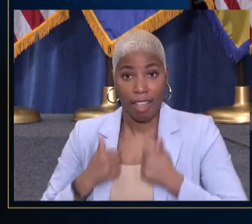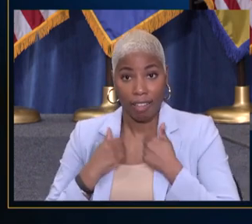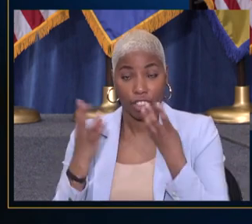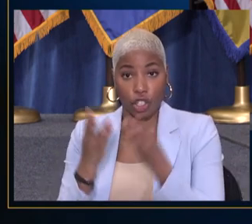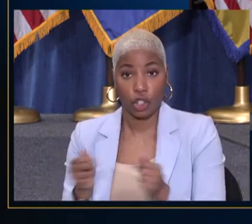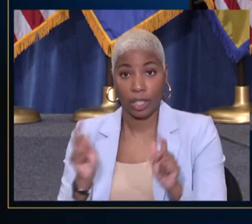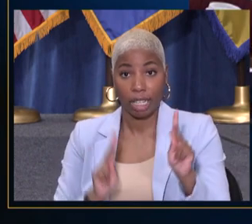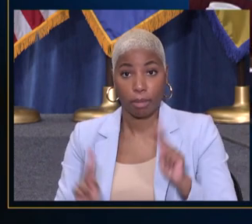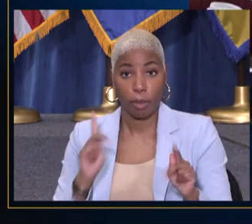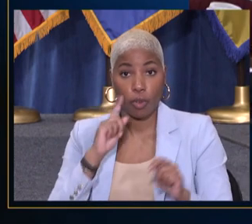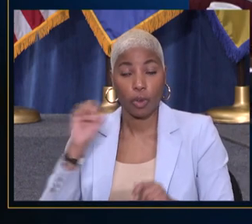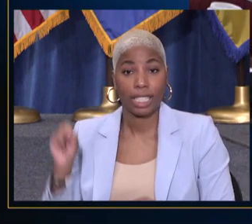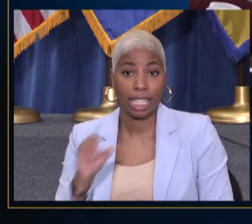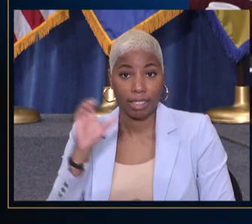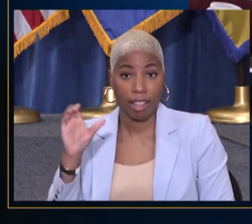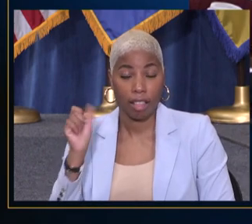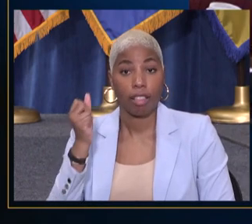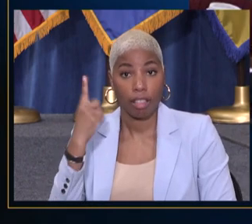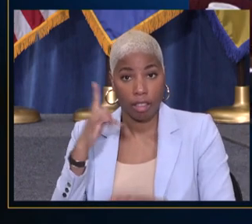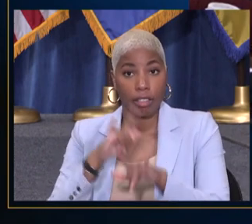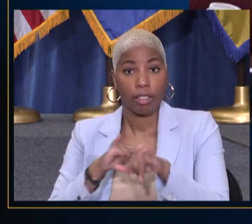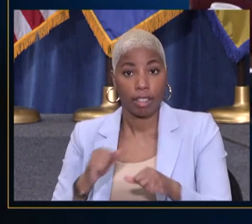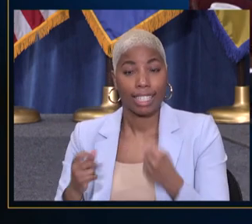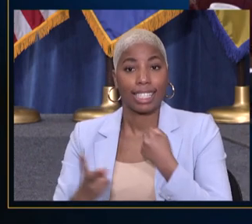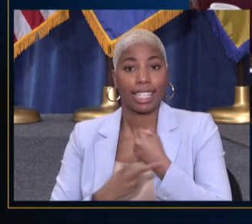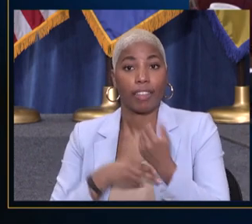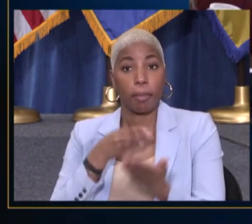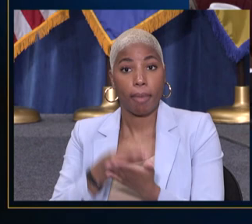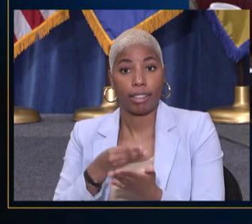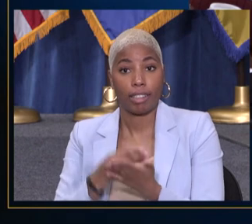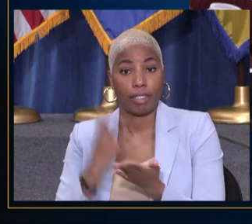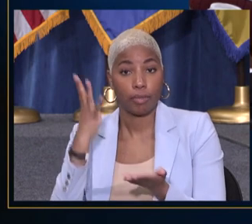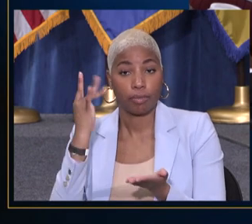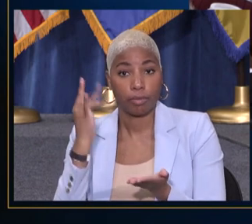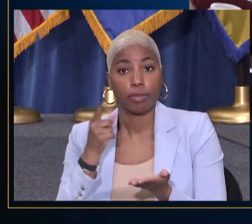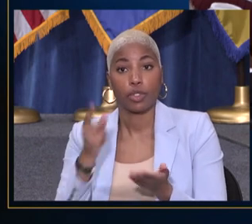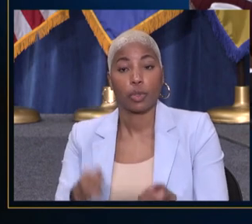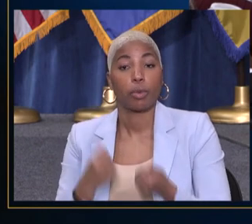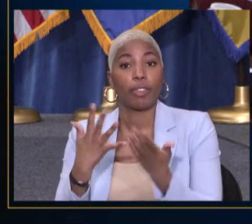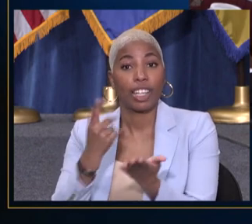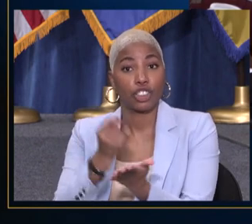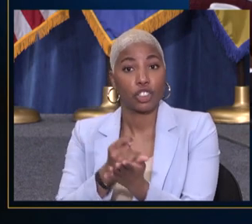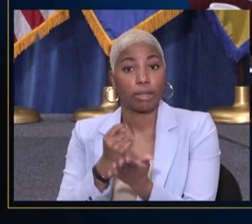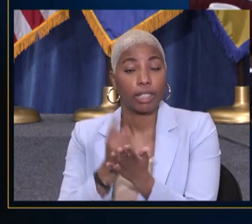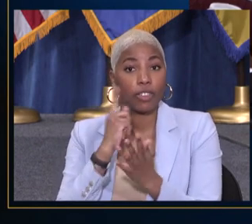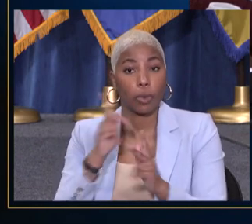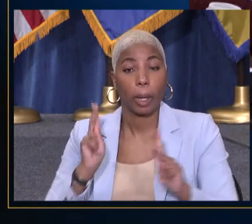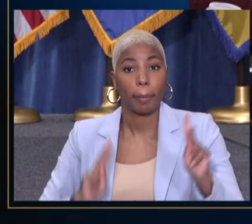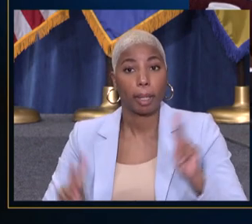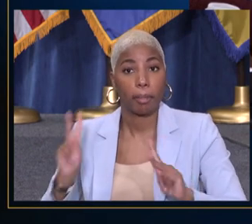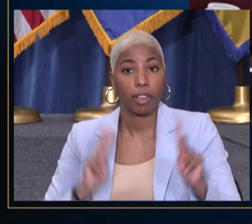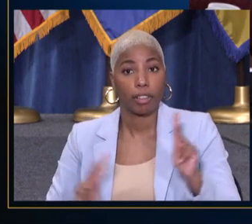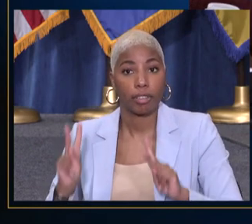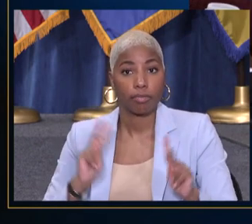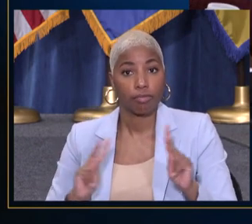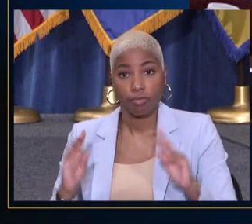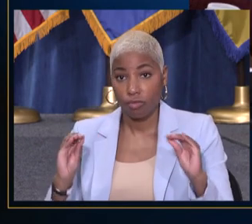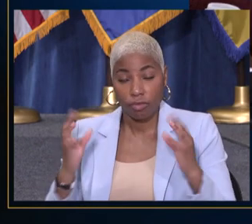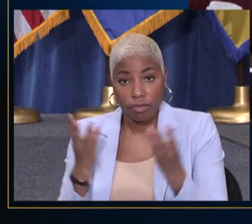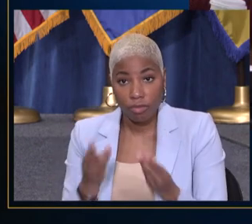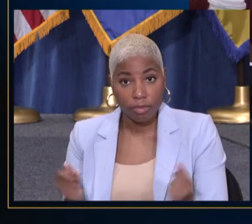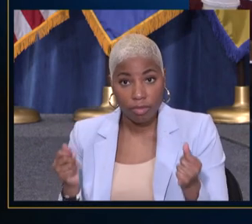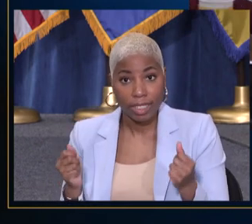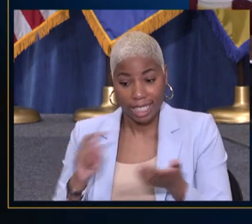people of sickle cell, but we're saving you money, because you provide treatment to these folks that is not curative, which